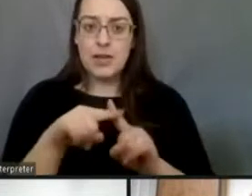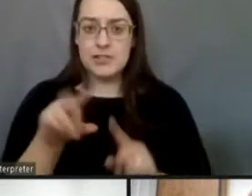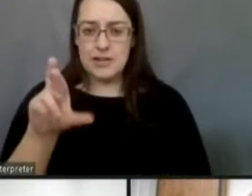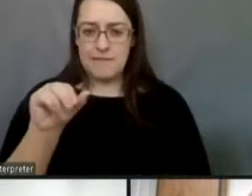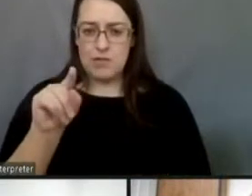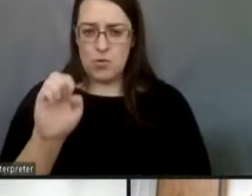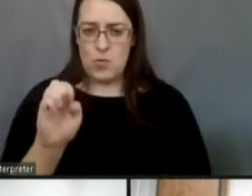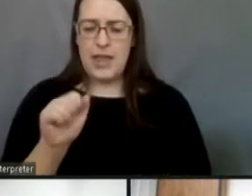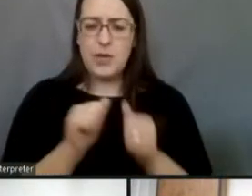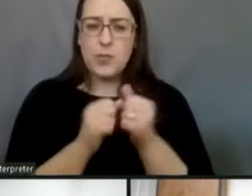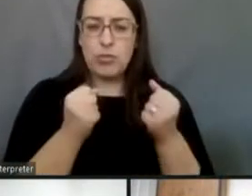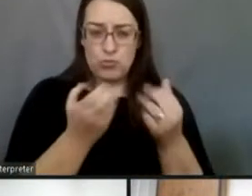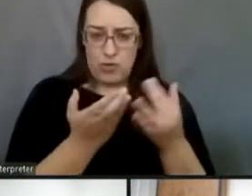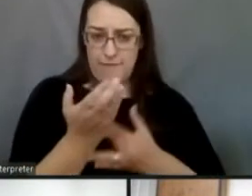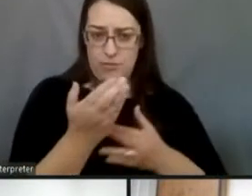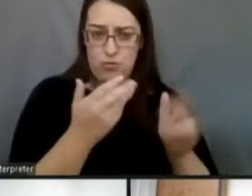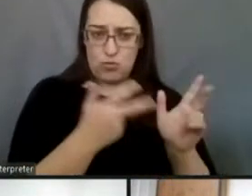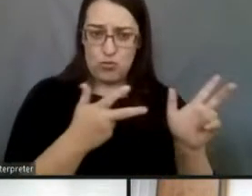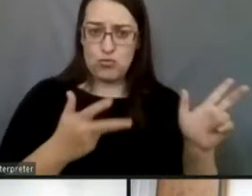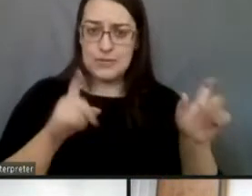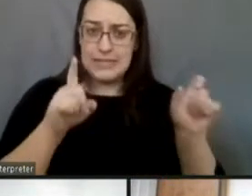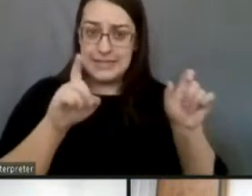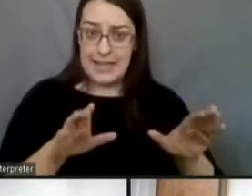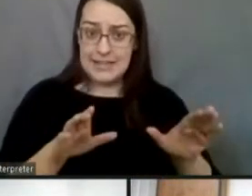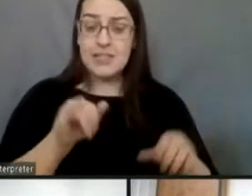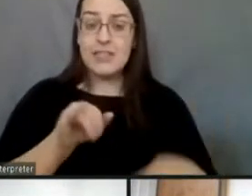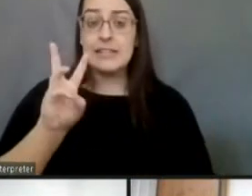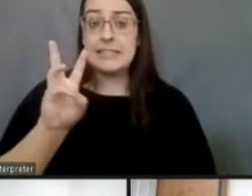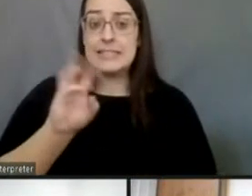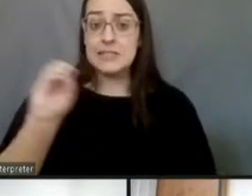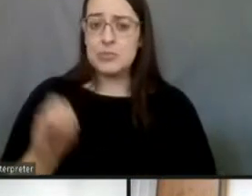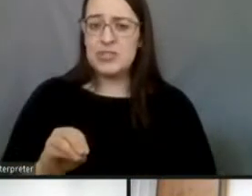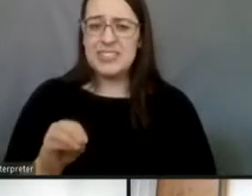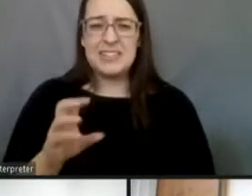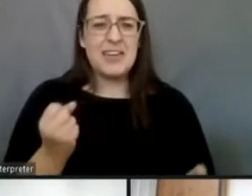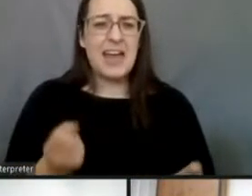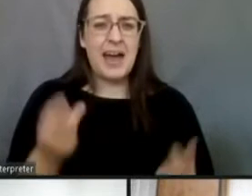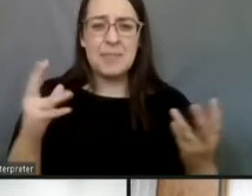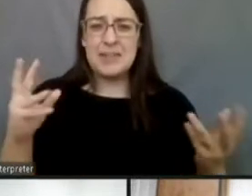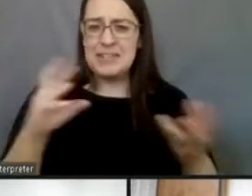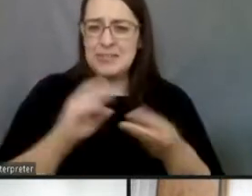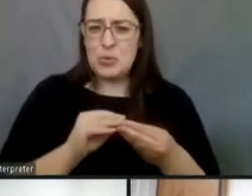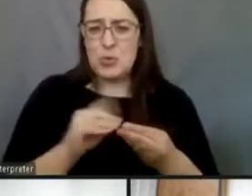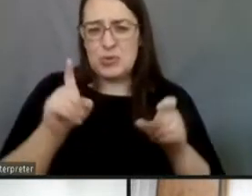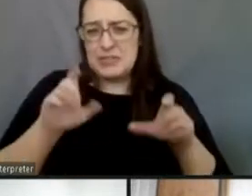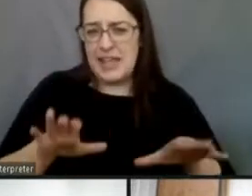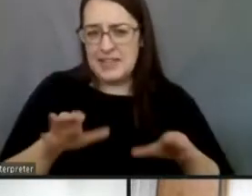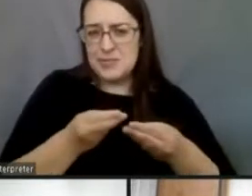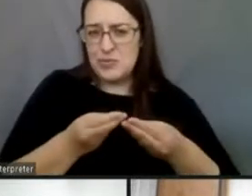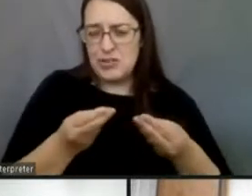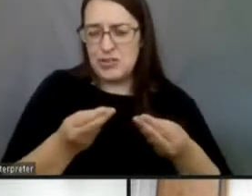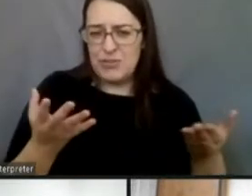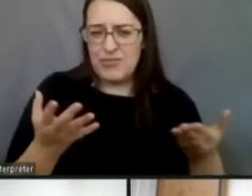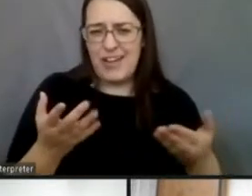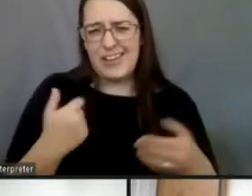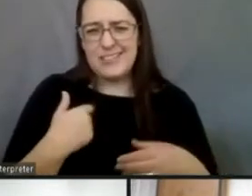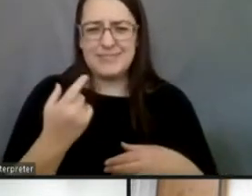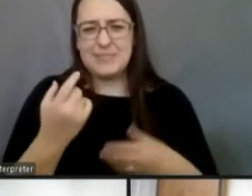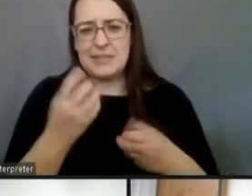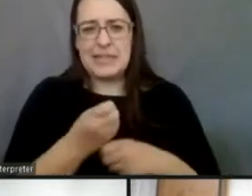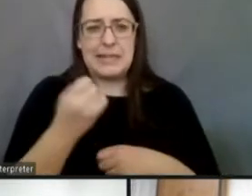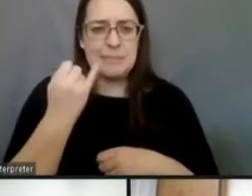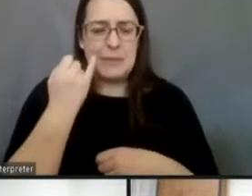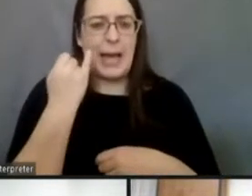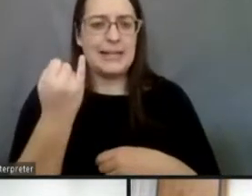the drive-through, is it 6% out of how many tests? I'm trying to get a context